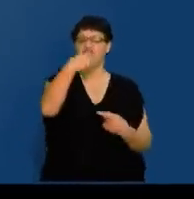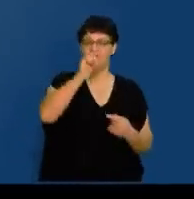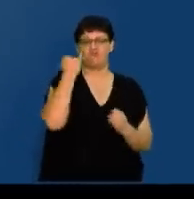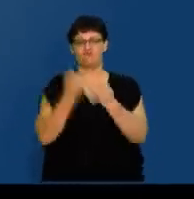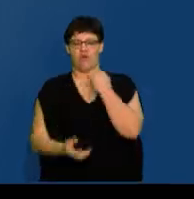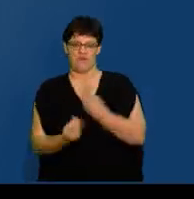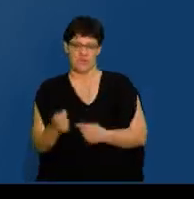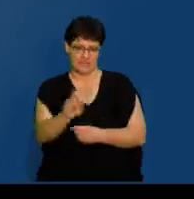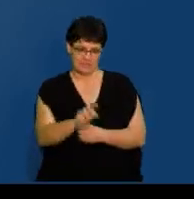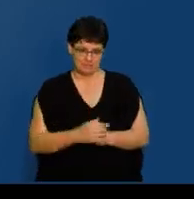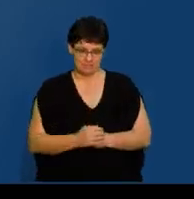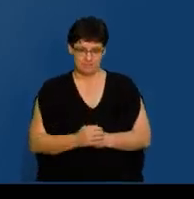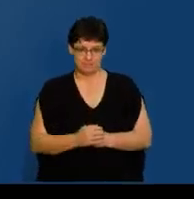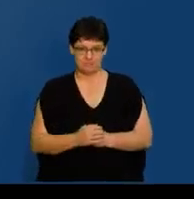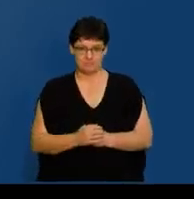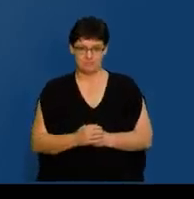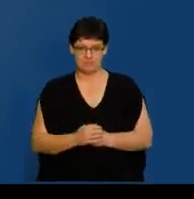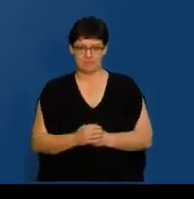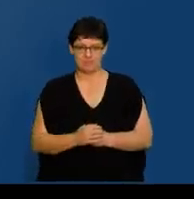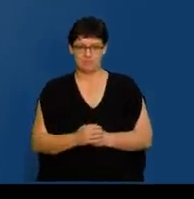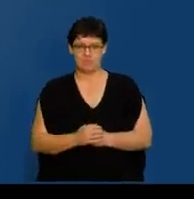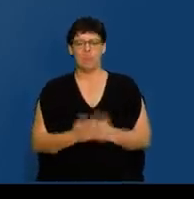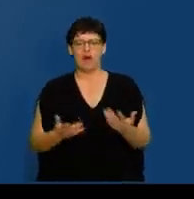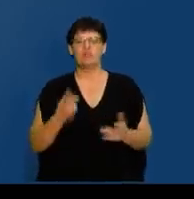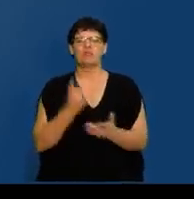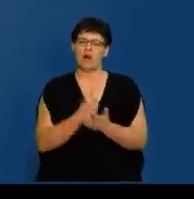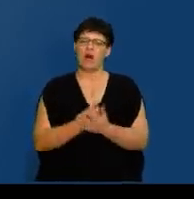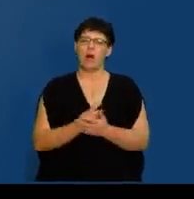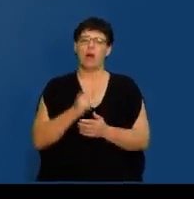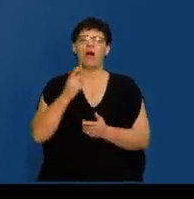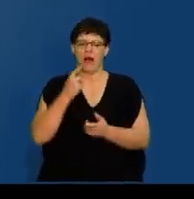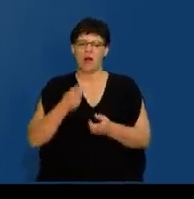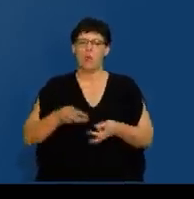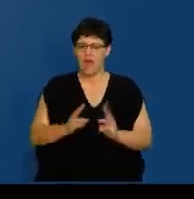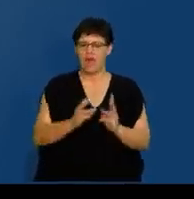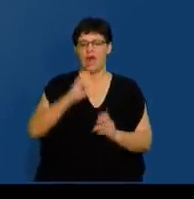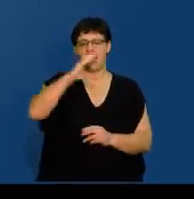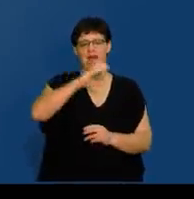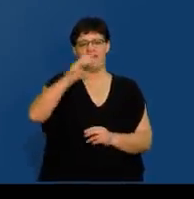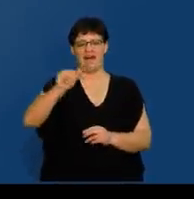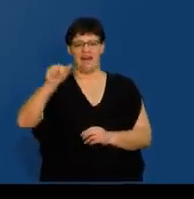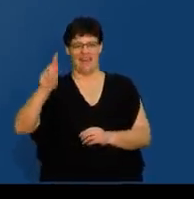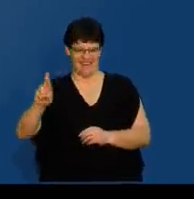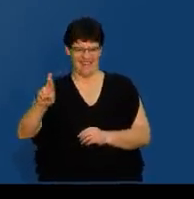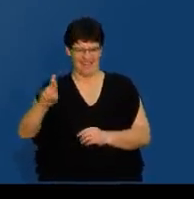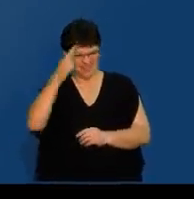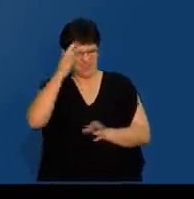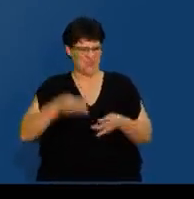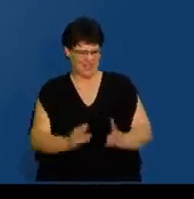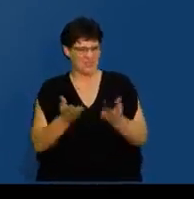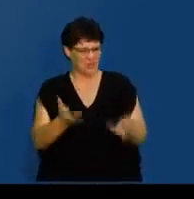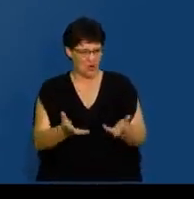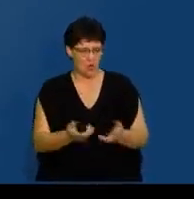you've gone wrong. I often use an old and trusted method called CAR, and this is a method that's based